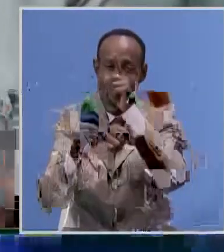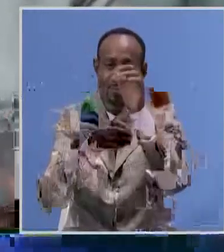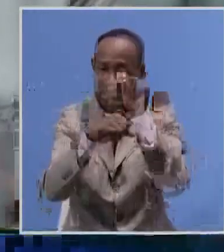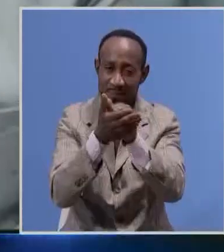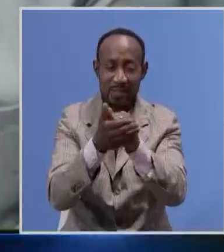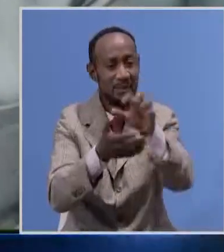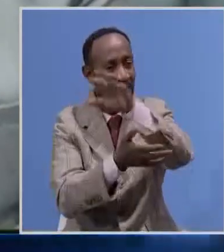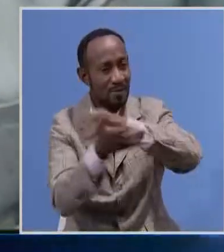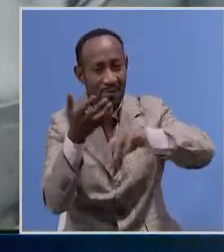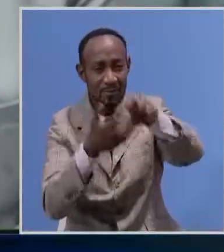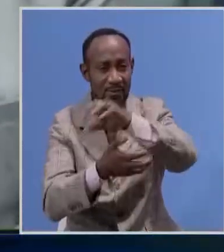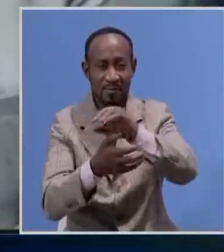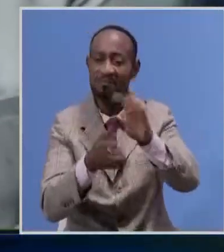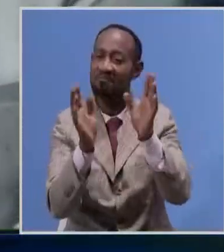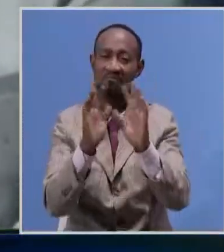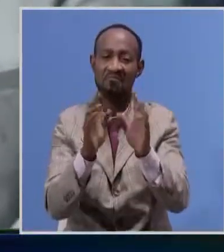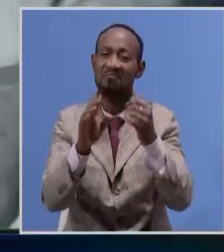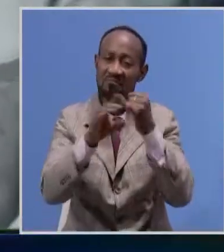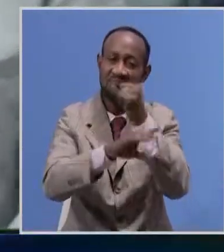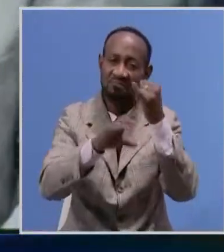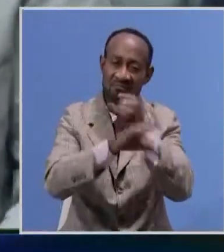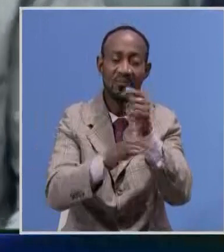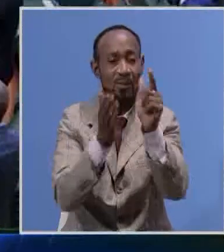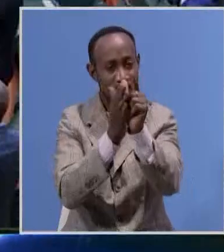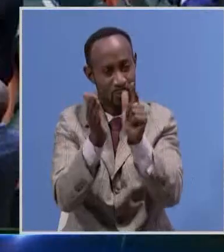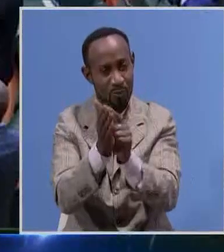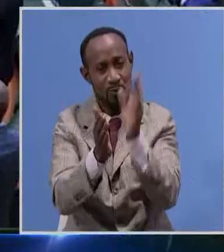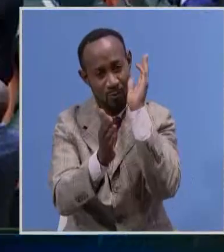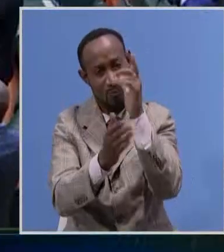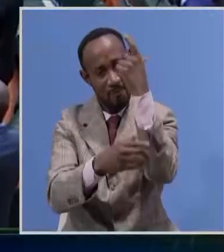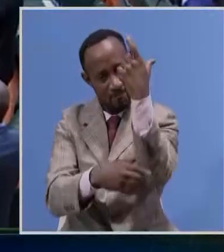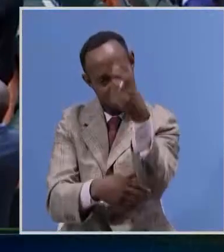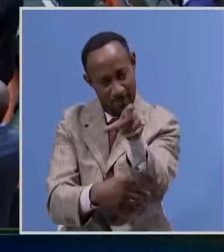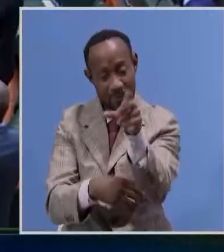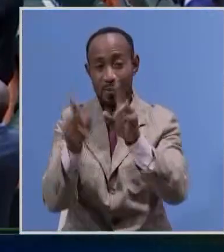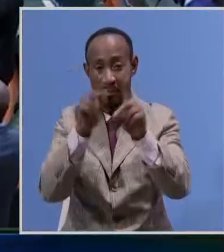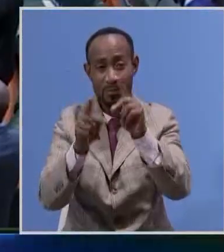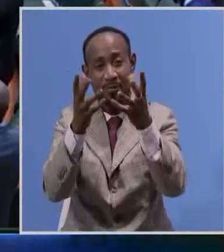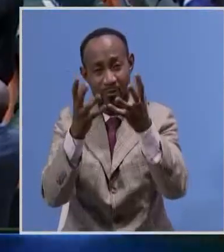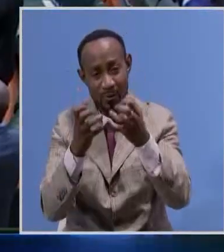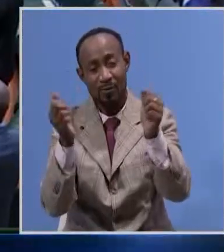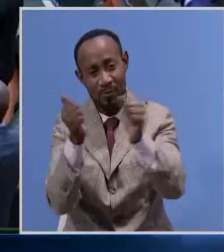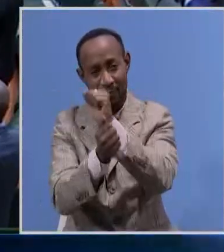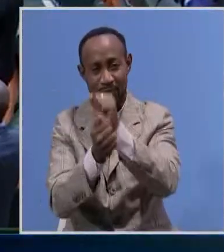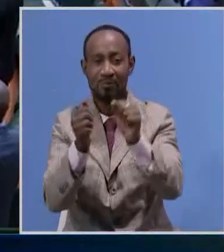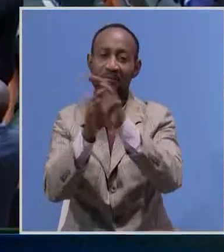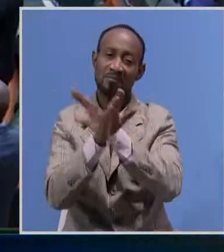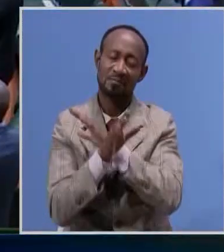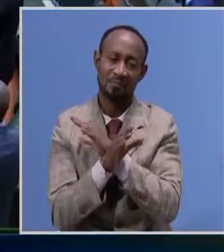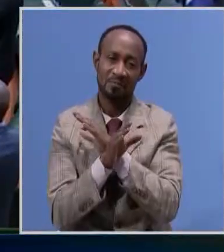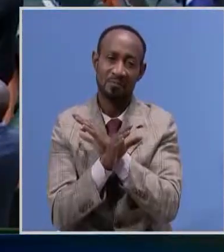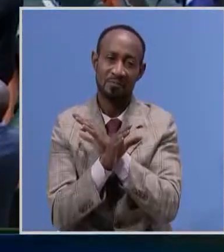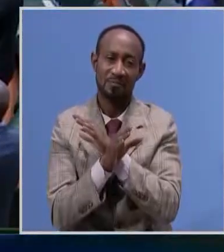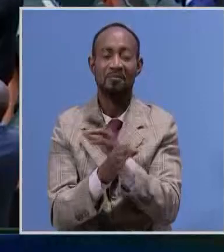violence and hate speech, and that the law will deal with people who might want to destroy the country. Mary